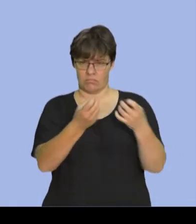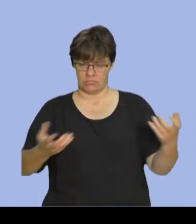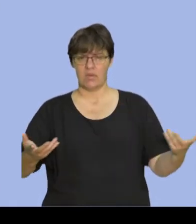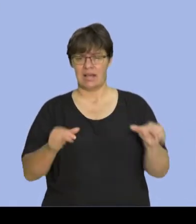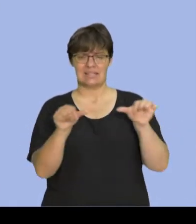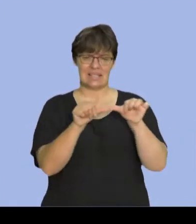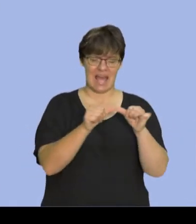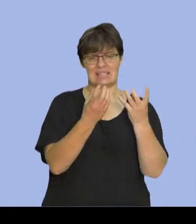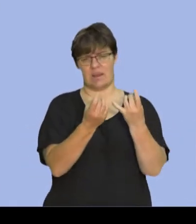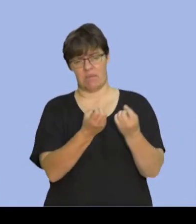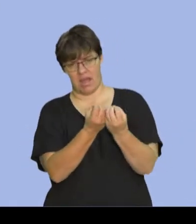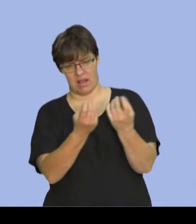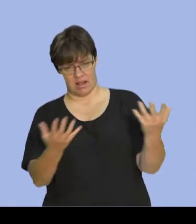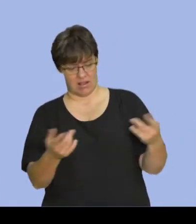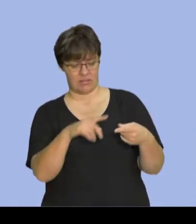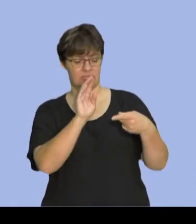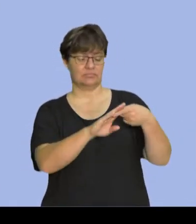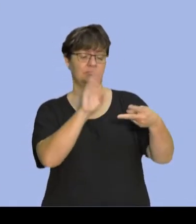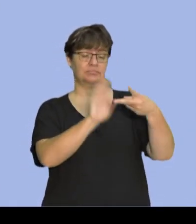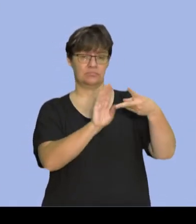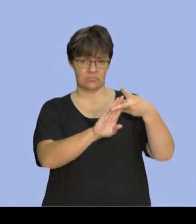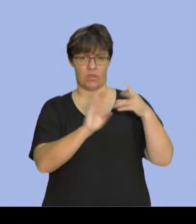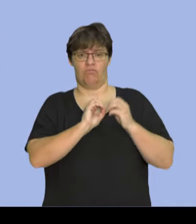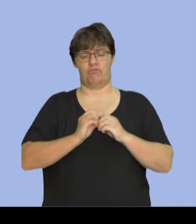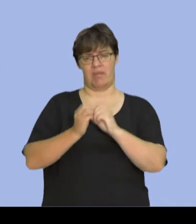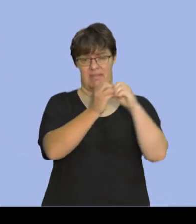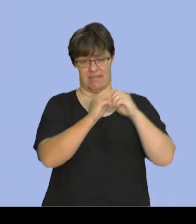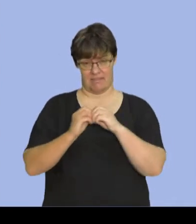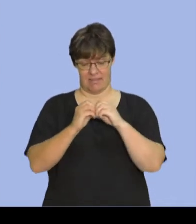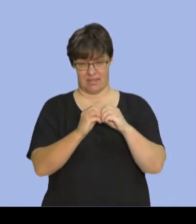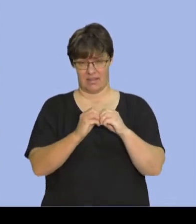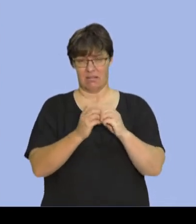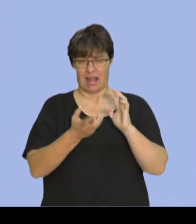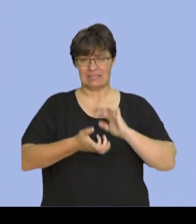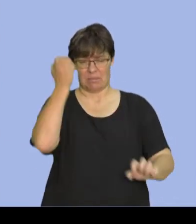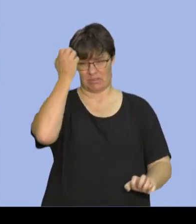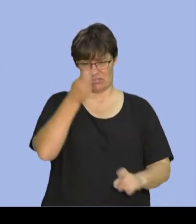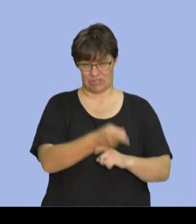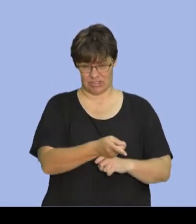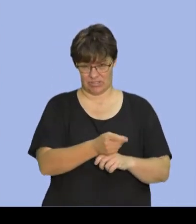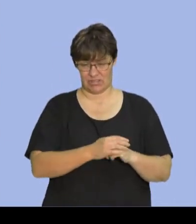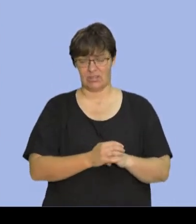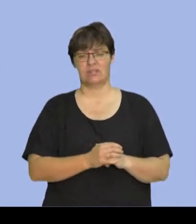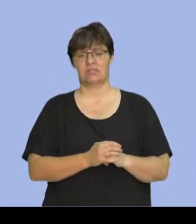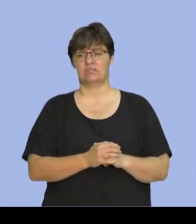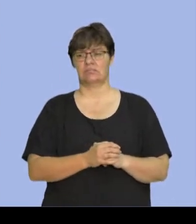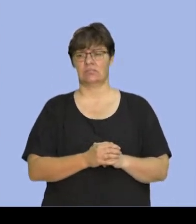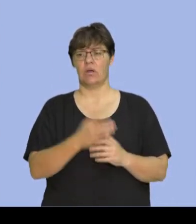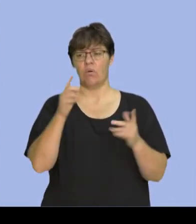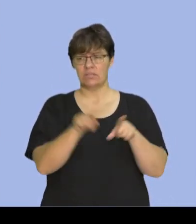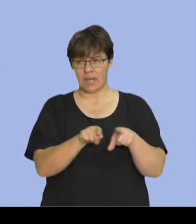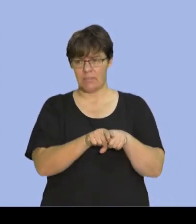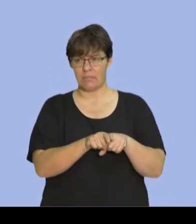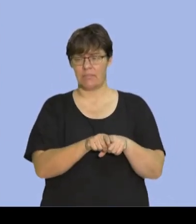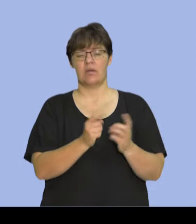multiply in size and numbers. It's also to repair damaged tissue. We also know